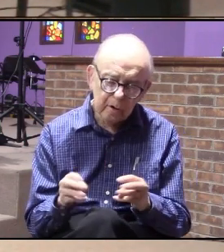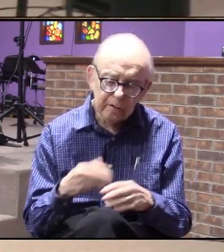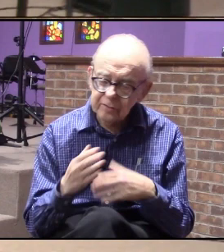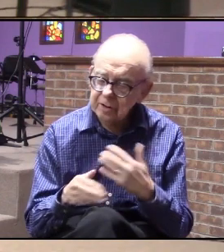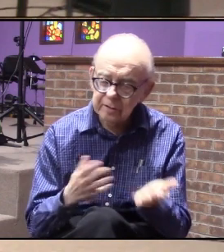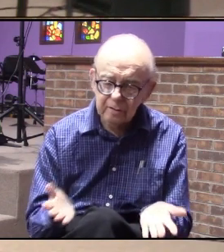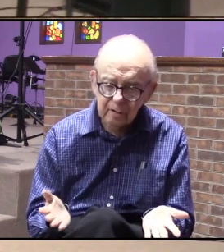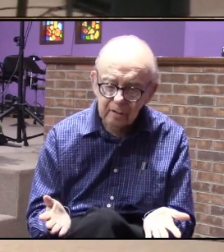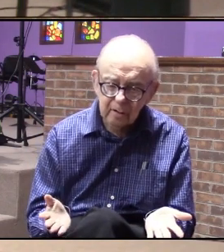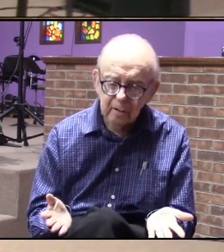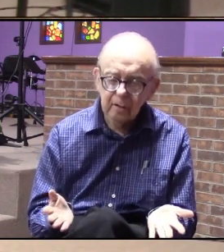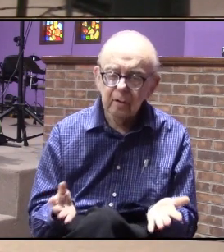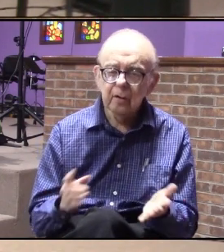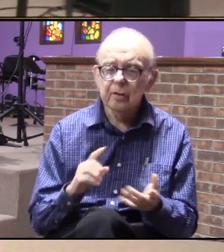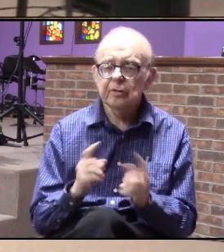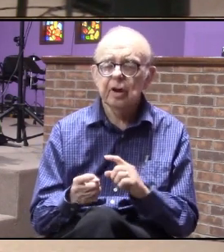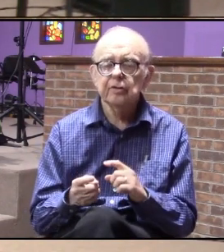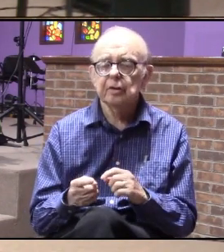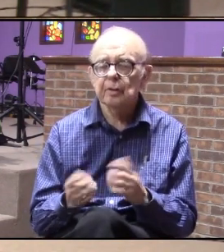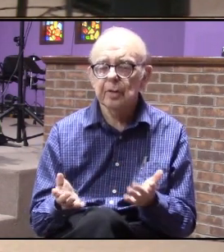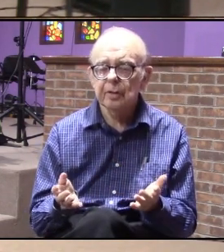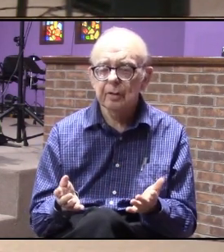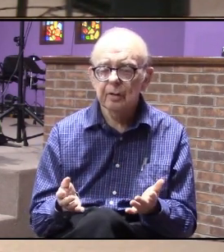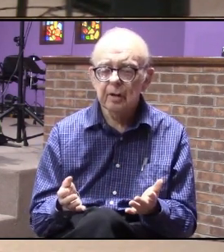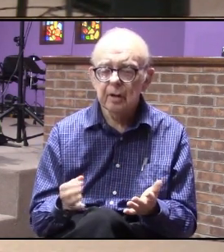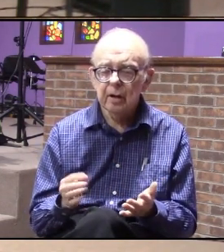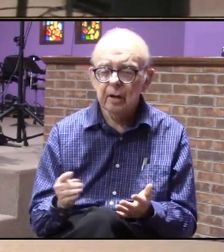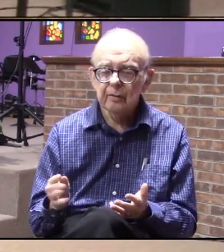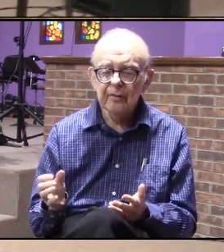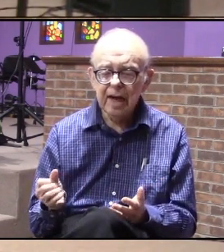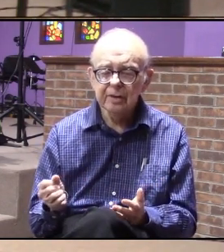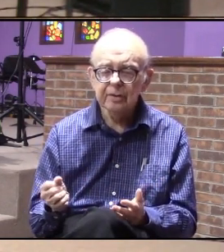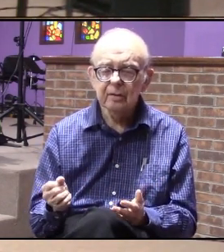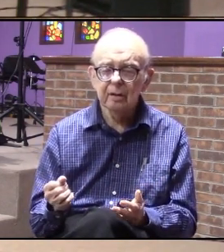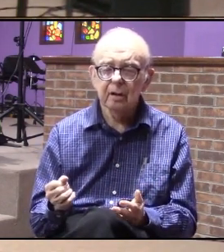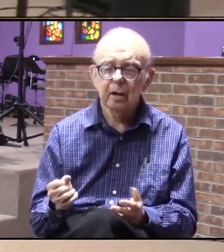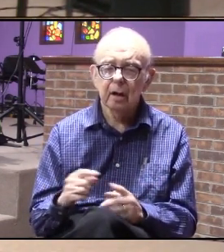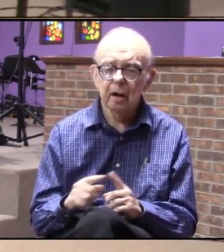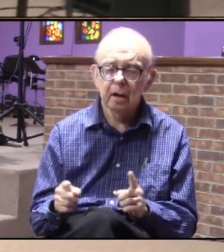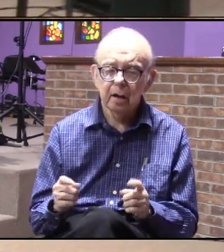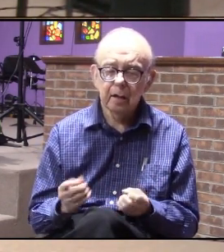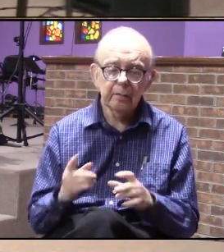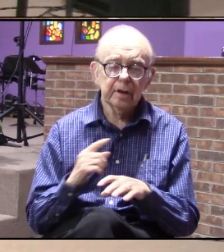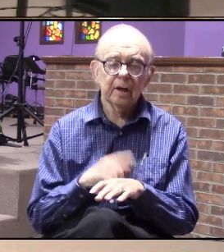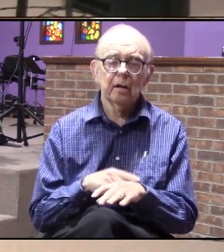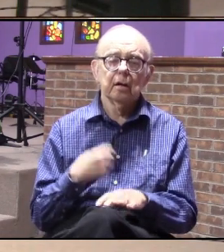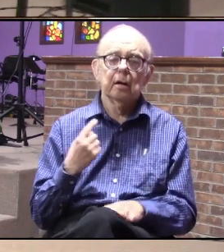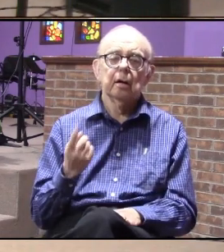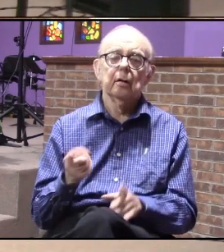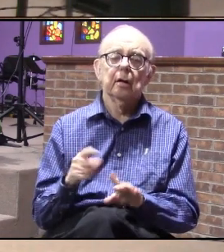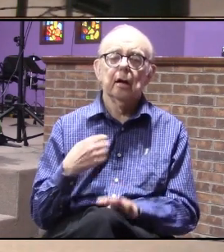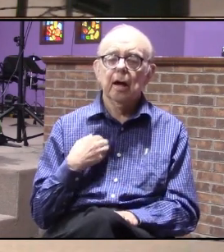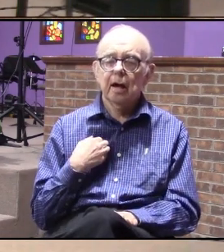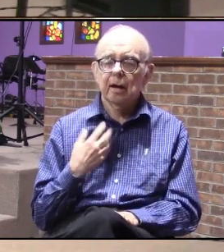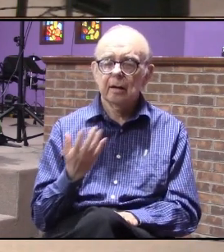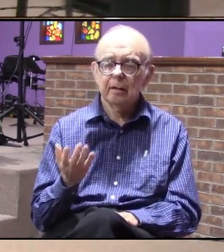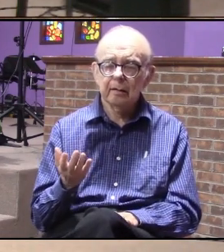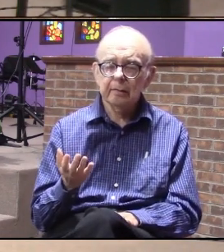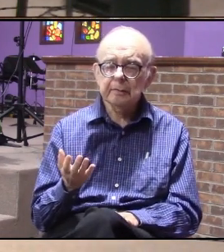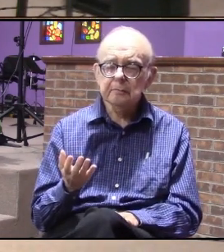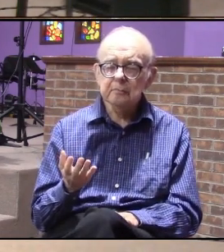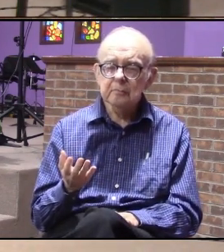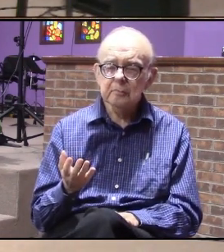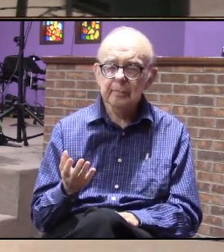generation, not bending with the current thought or the current fad or anything else. But a lot of times what you have,